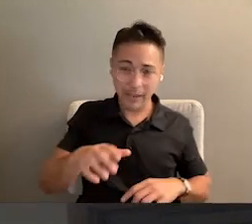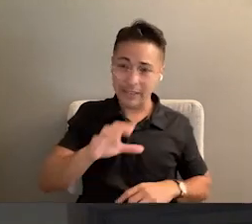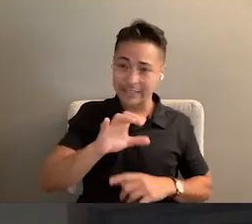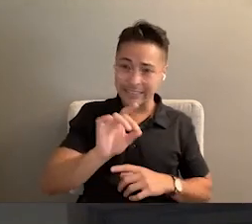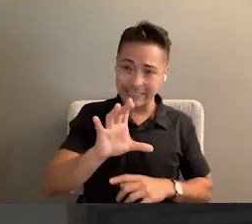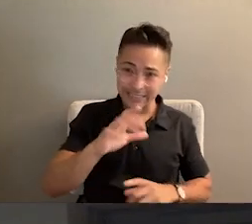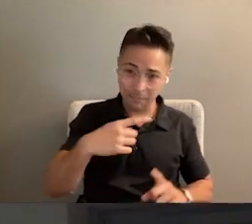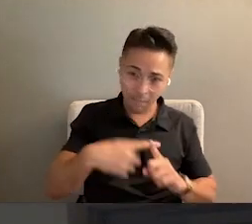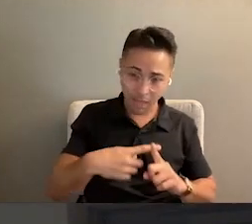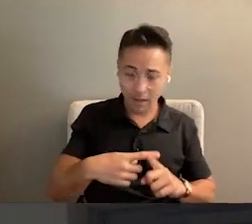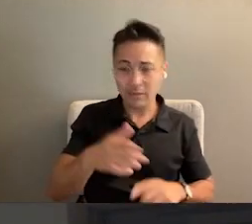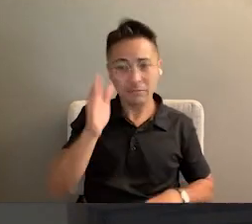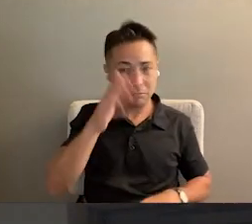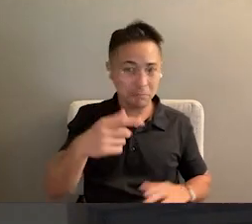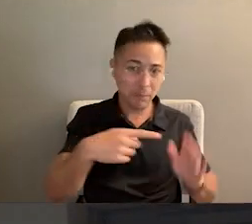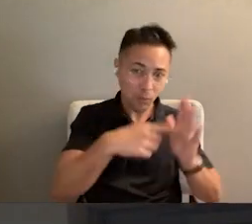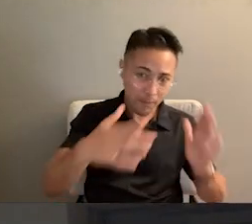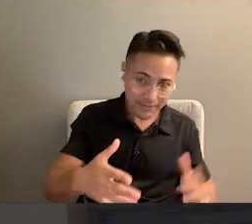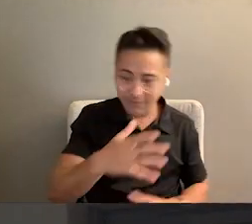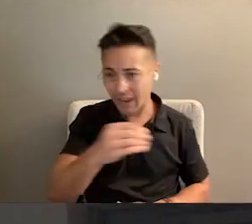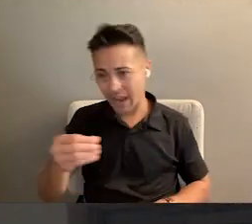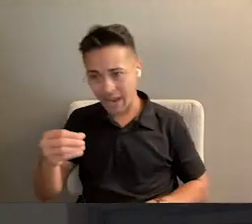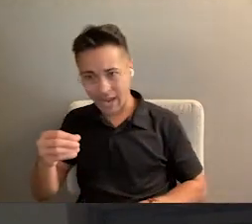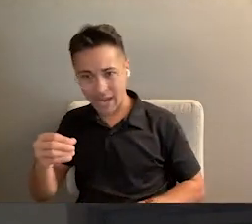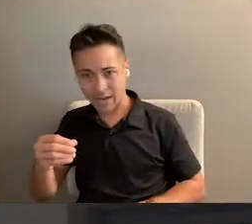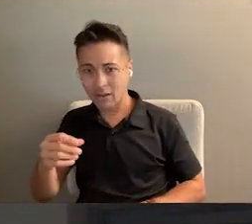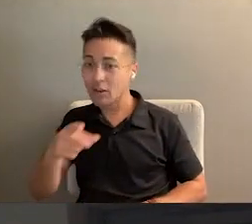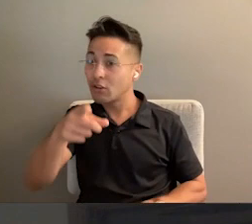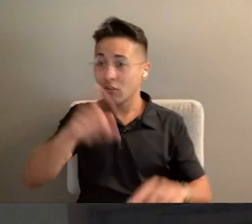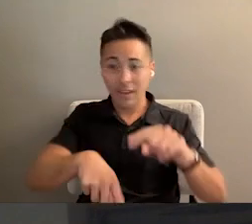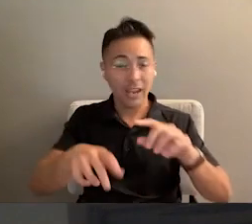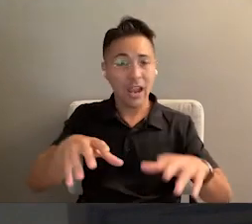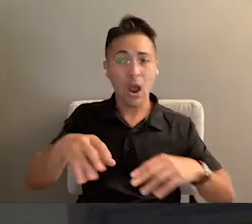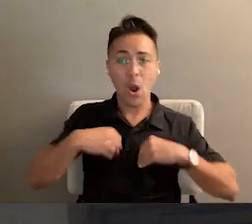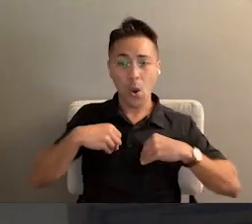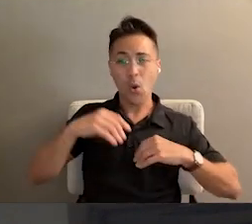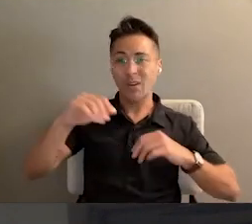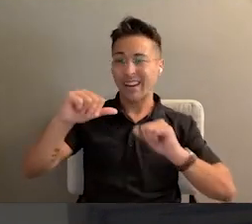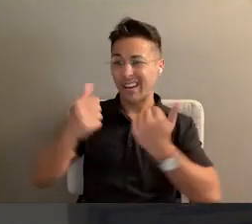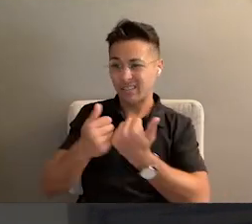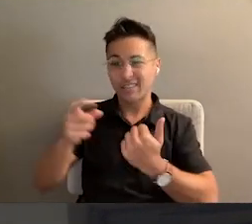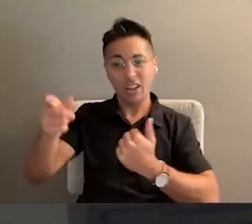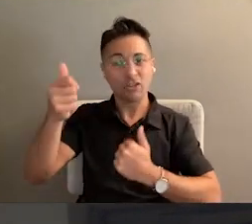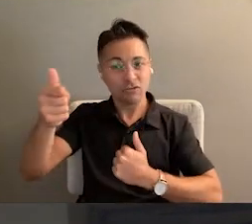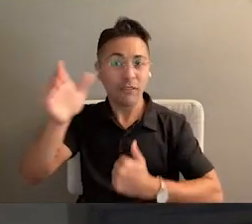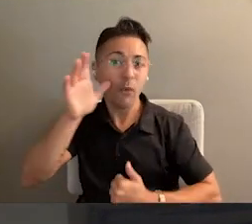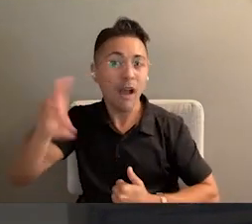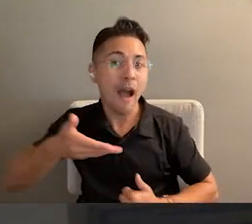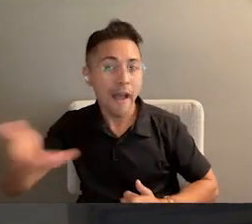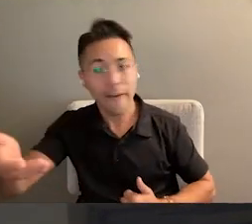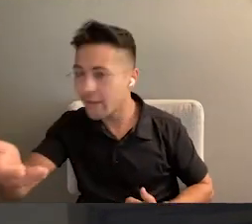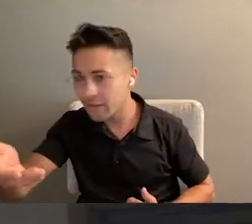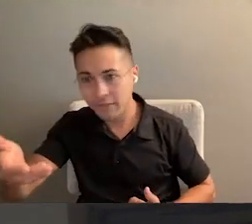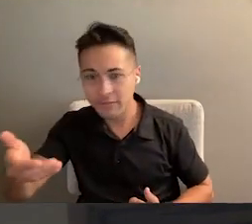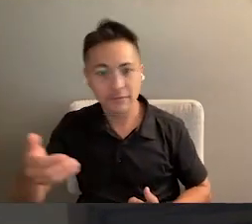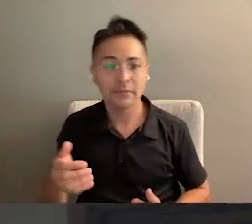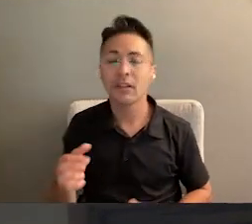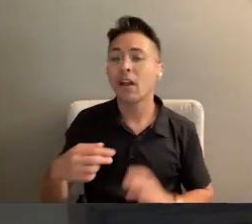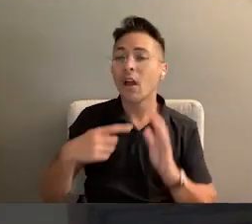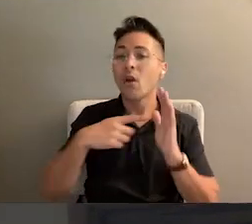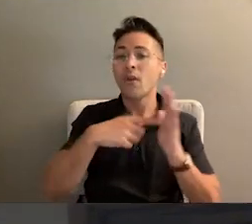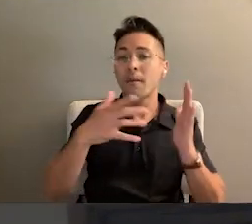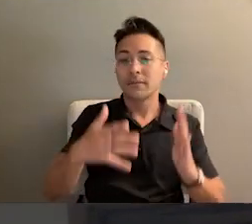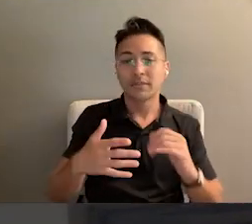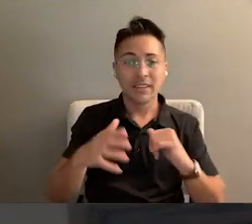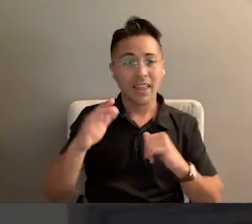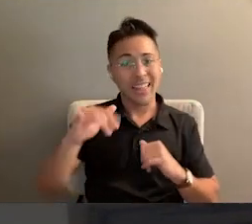a role. You cannot be on CDC Plus, be the representative, and be paid to provide services. You can't own an agency that you're going to